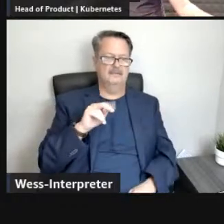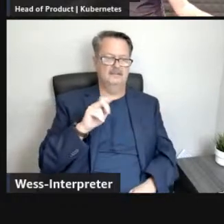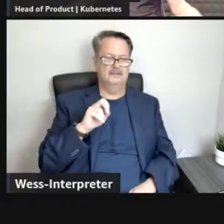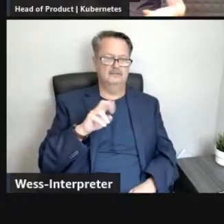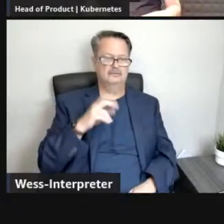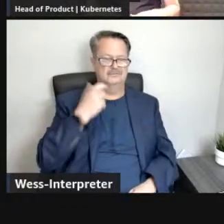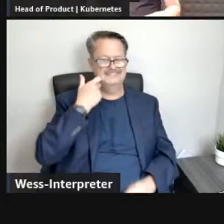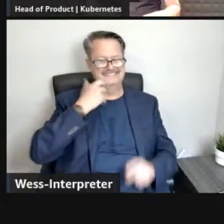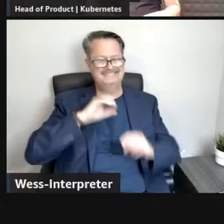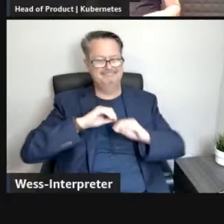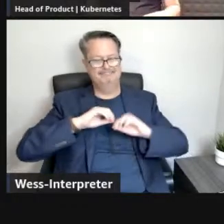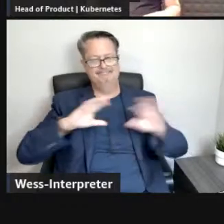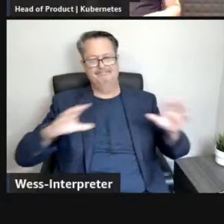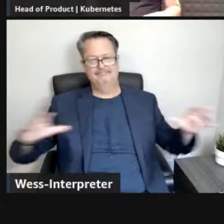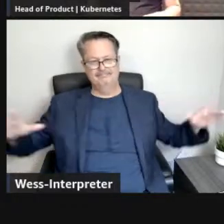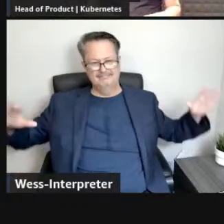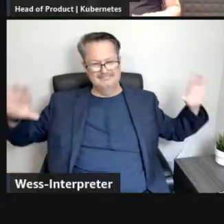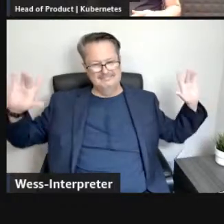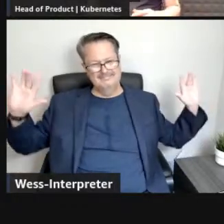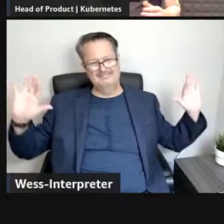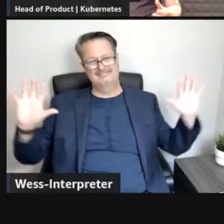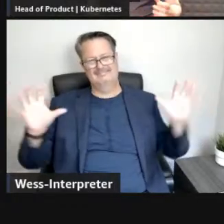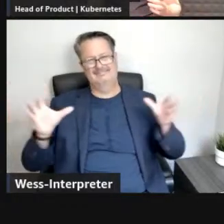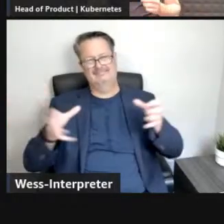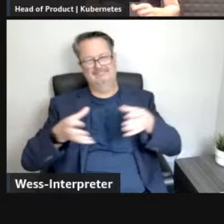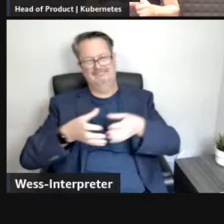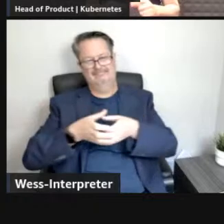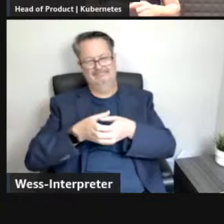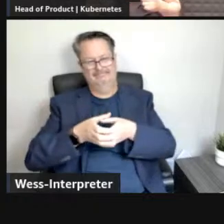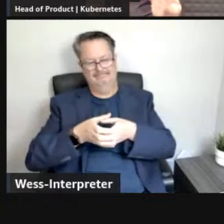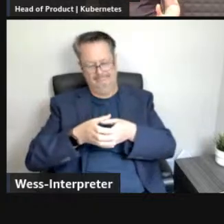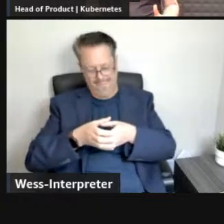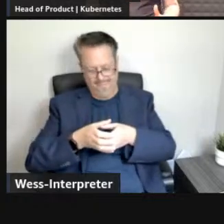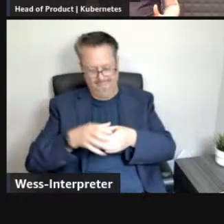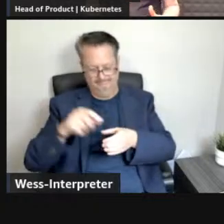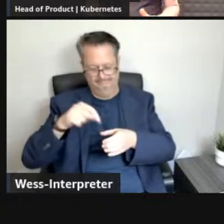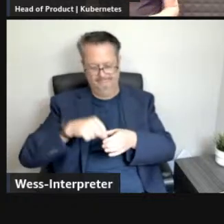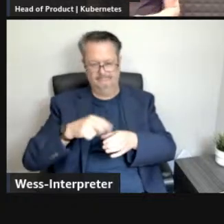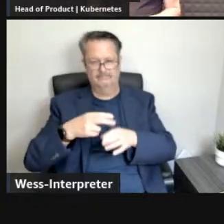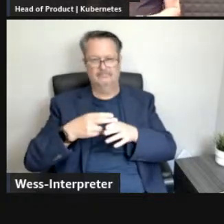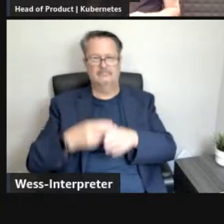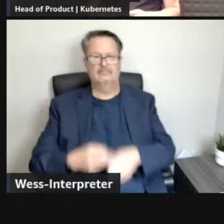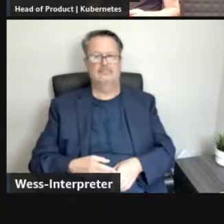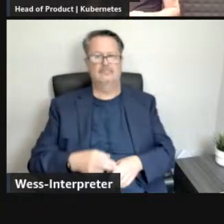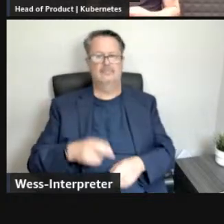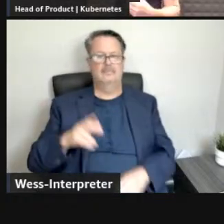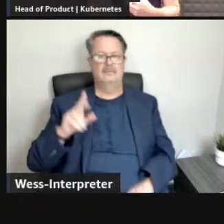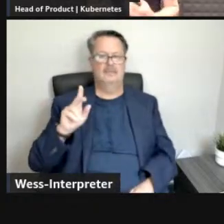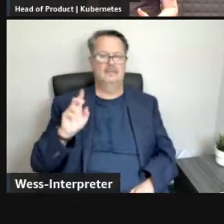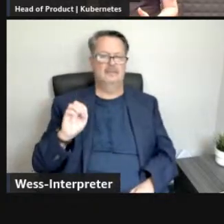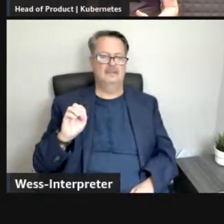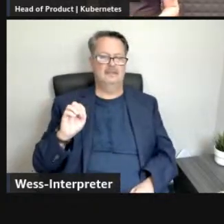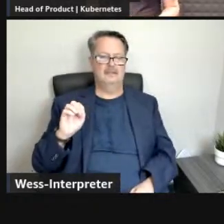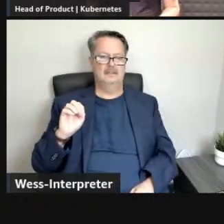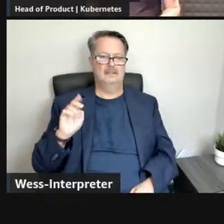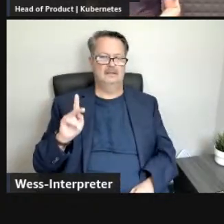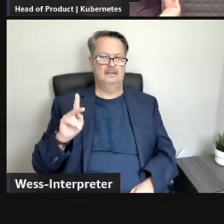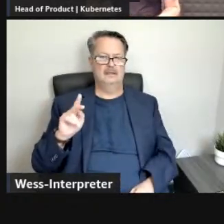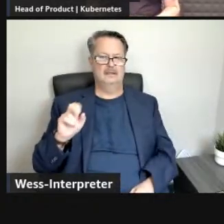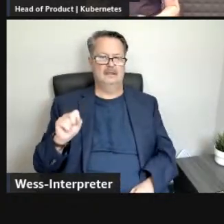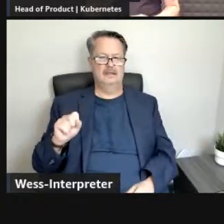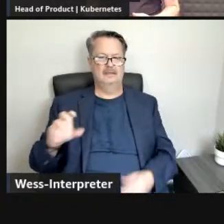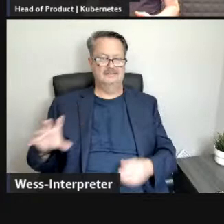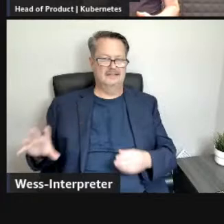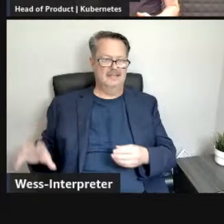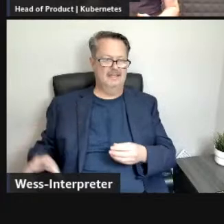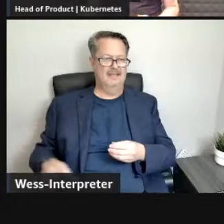pull all of this into the Kubernetes cluster using what we call EKS add-ons. So EKS add-ons is a set of APIs that allows you to